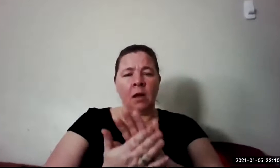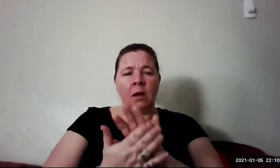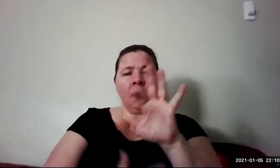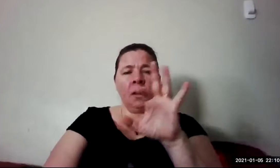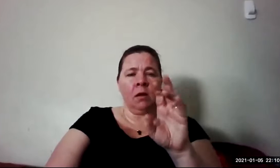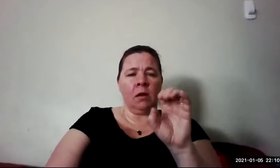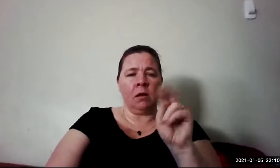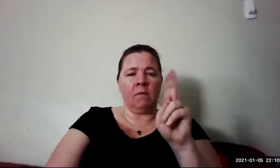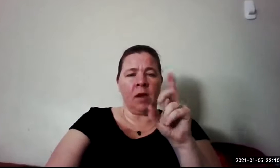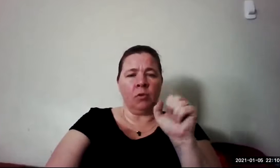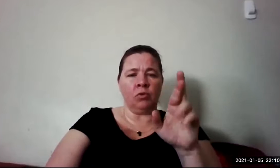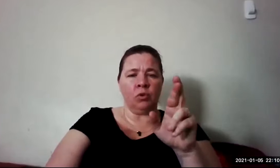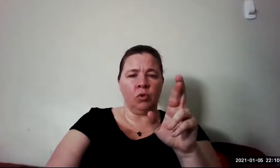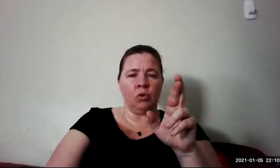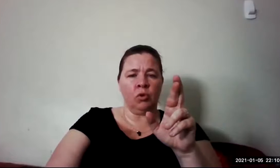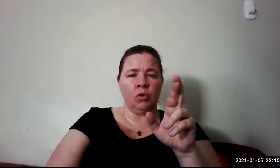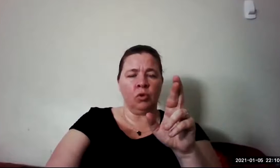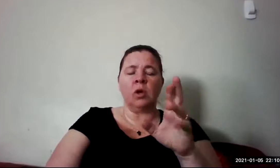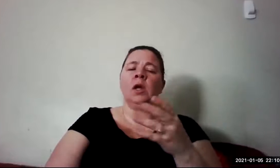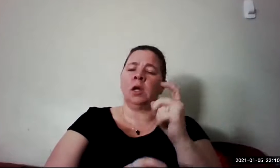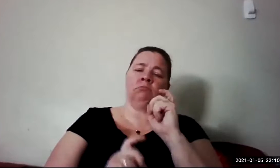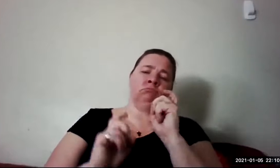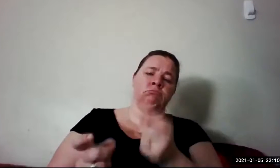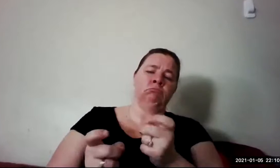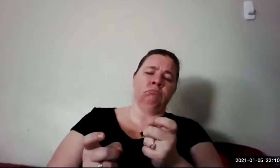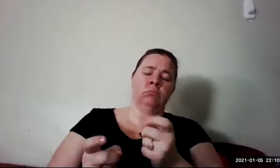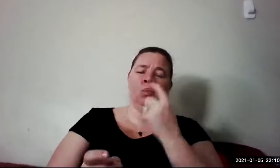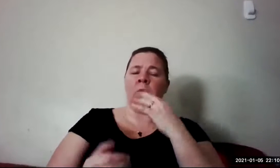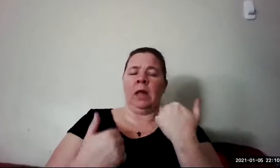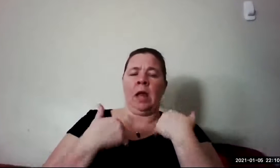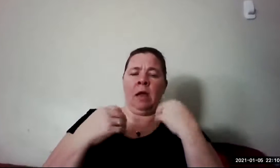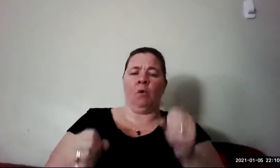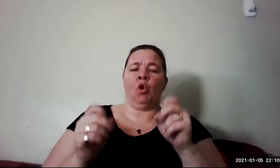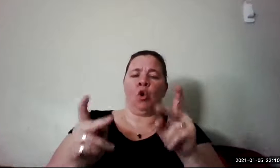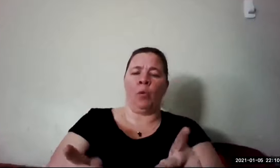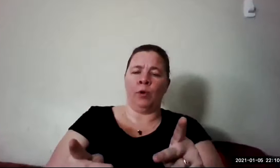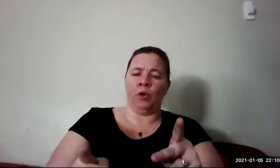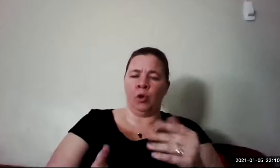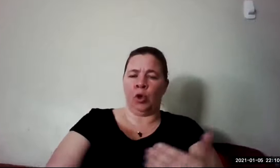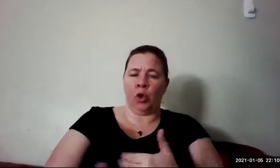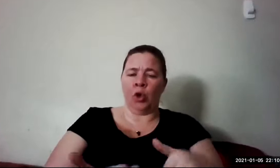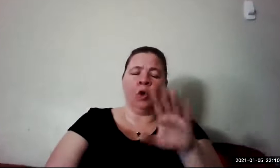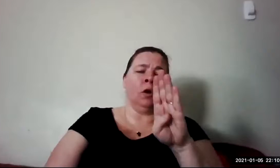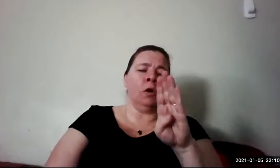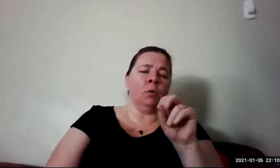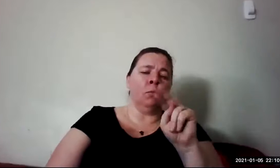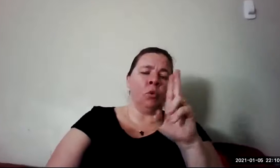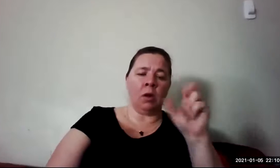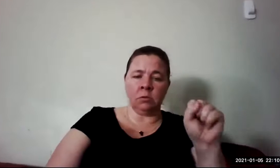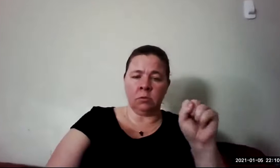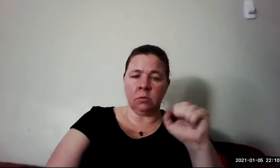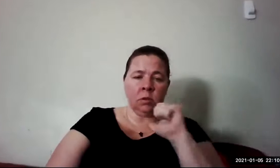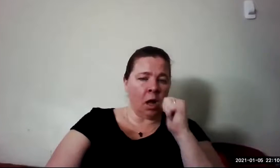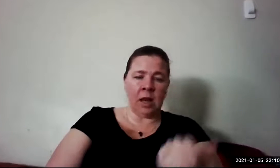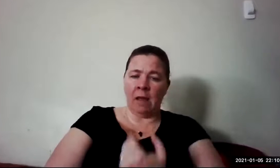us during this time. He didn't have to do that, so we'll get an opportunity to earn a bonus. Not everybody will, but if